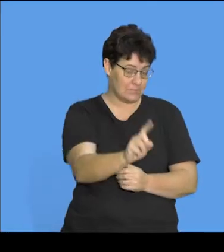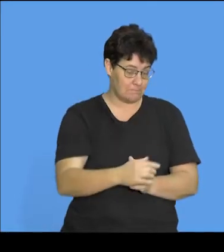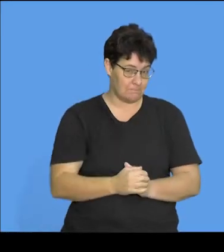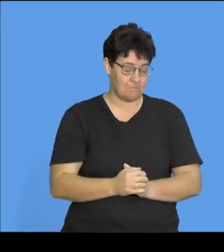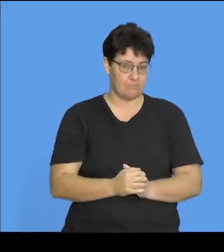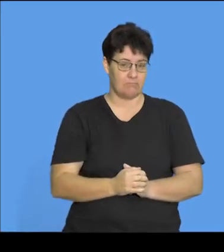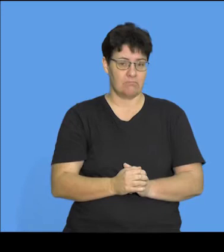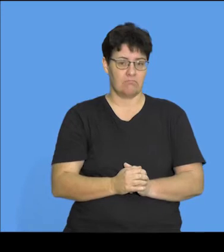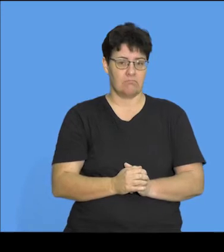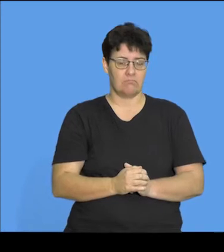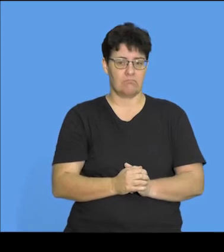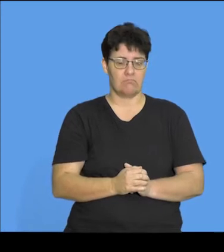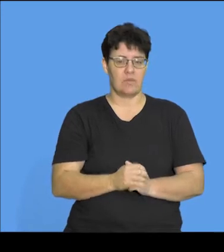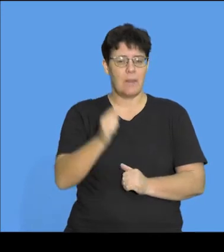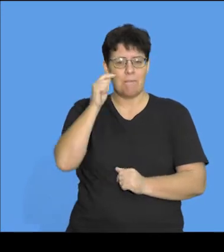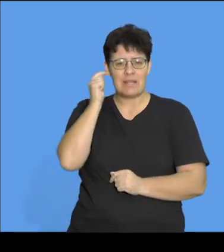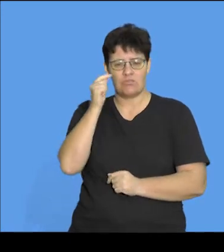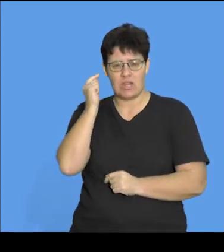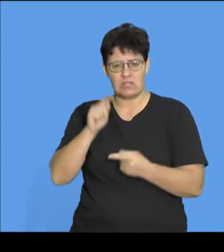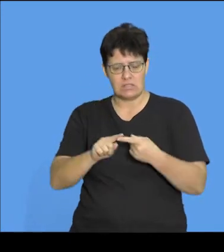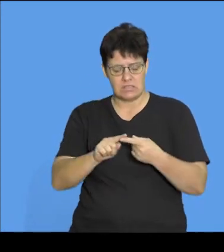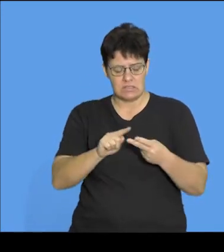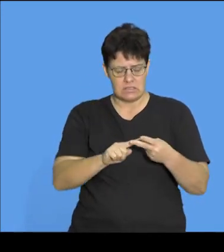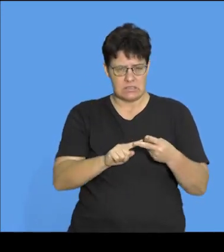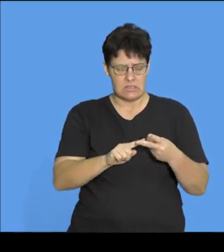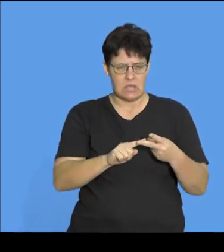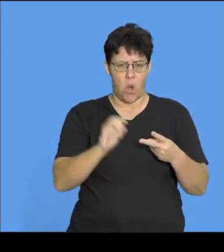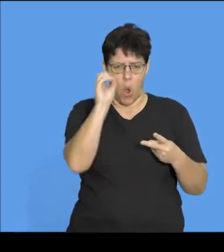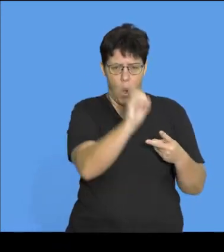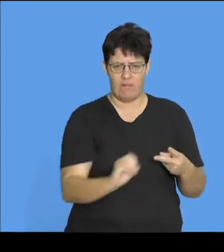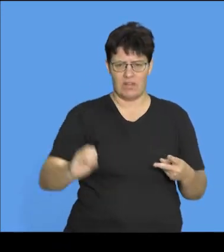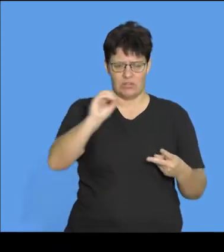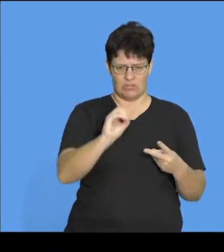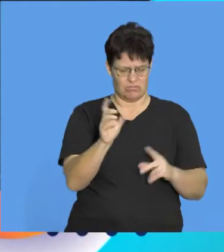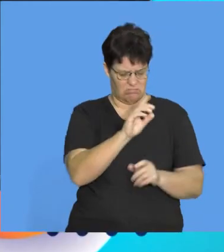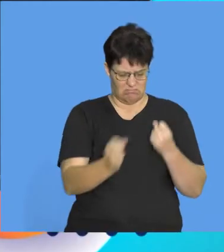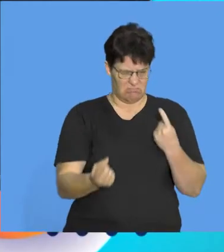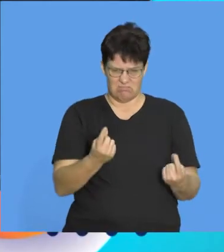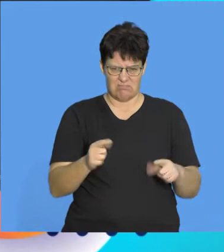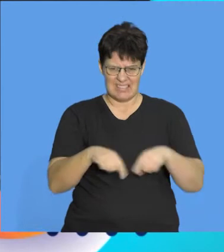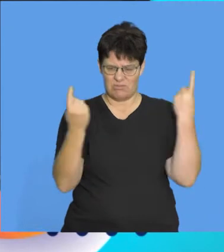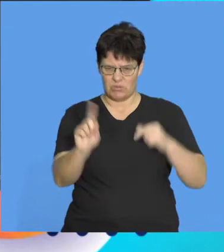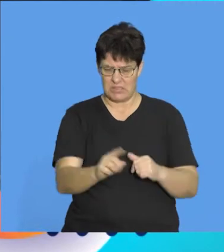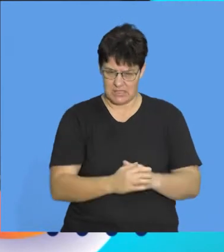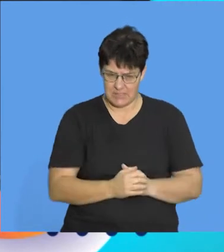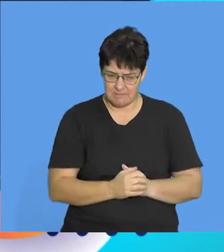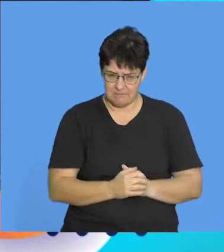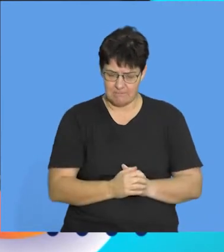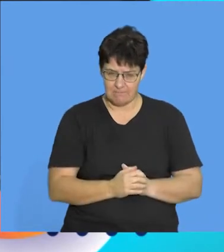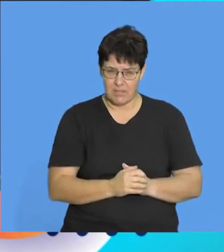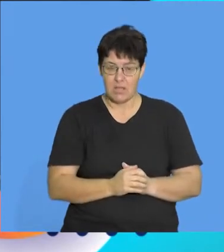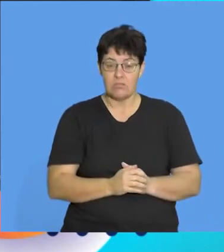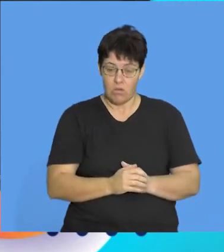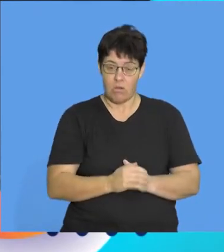What is the difference between menstruation and ovulation? I hope that you kind of think through these questions as we get